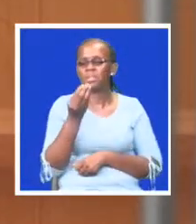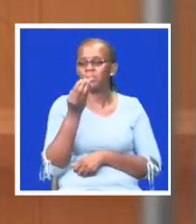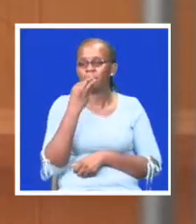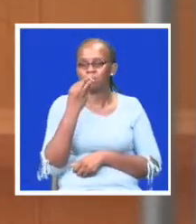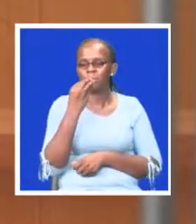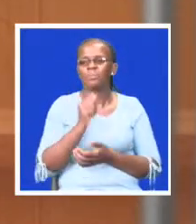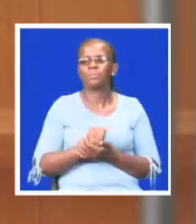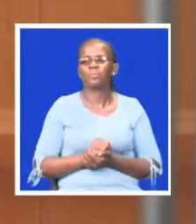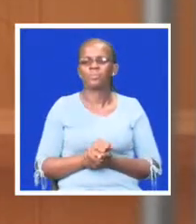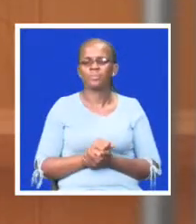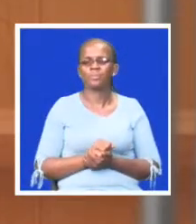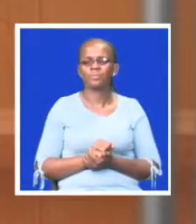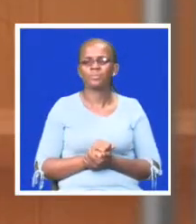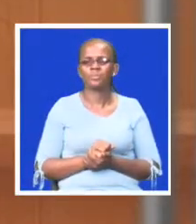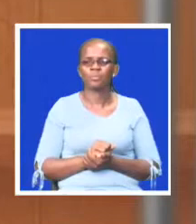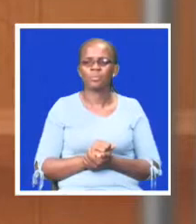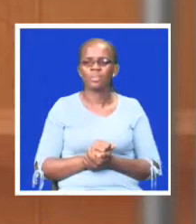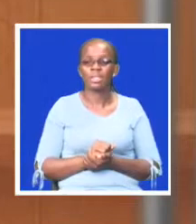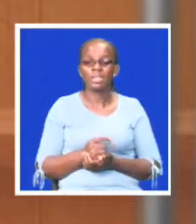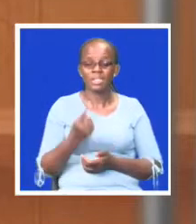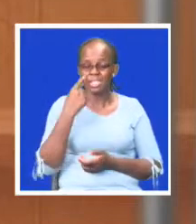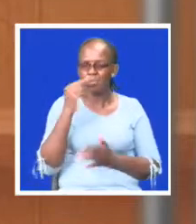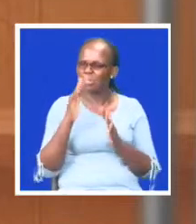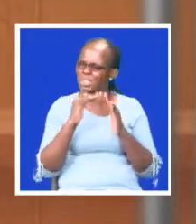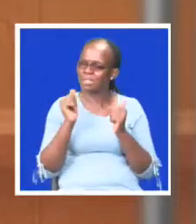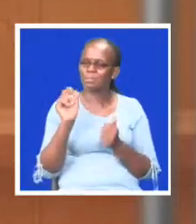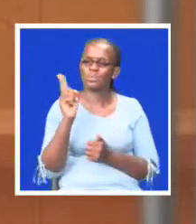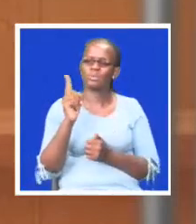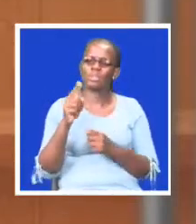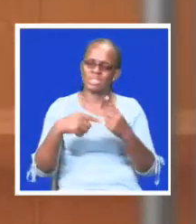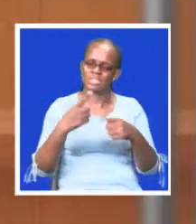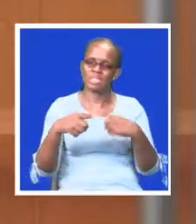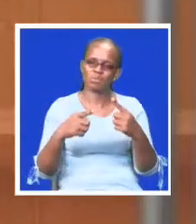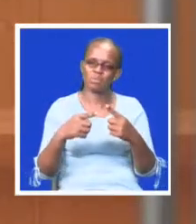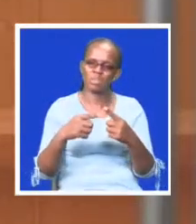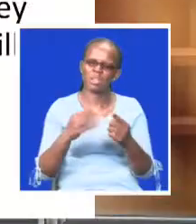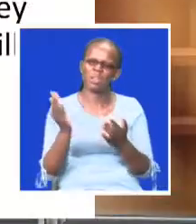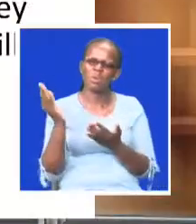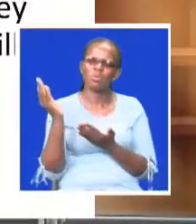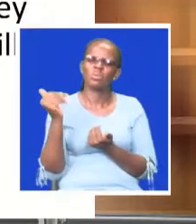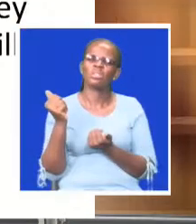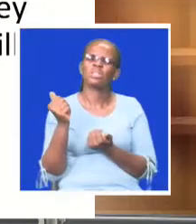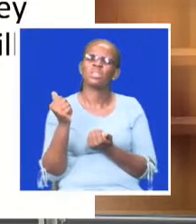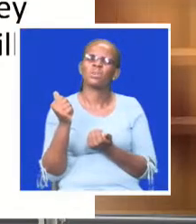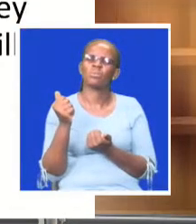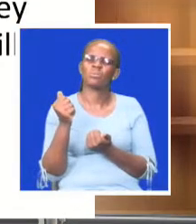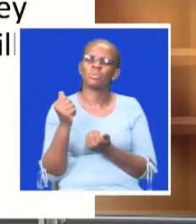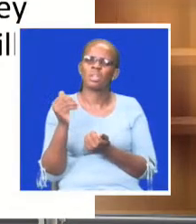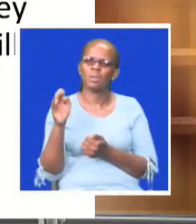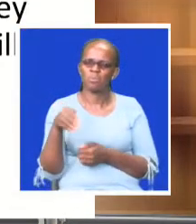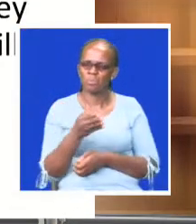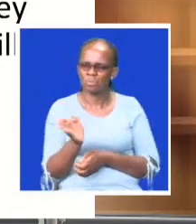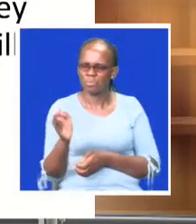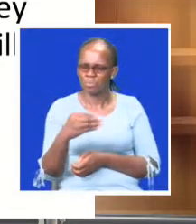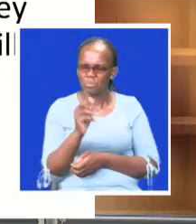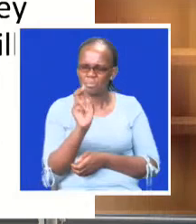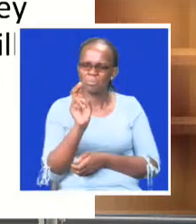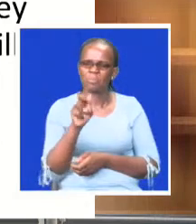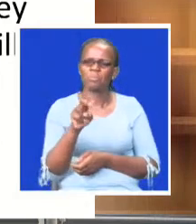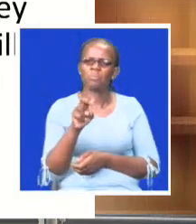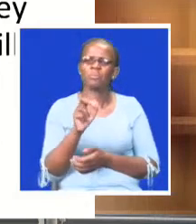Lena, what happened next? A serpent, which we have said it's a